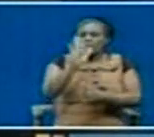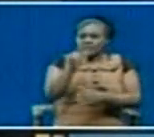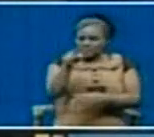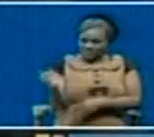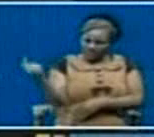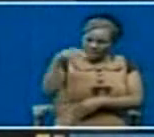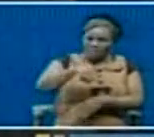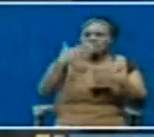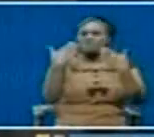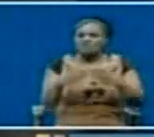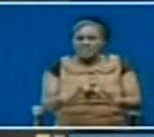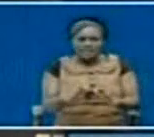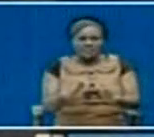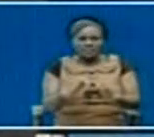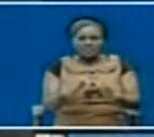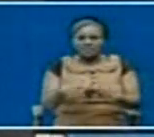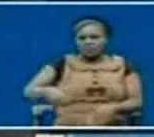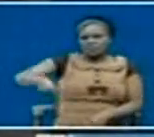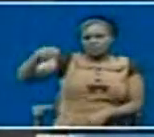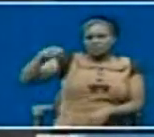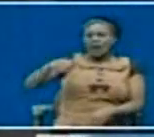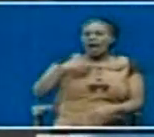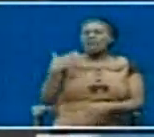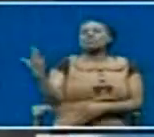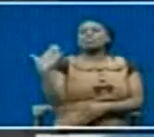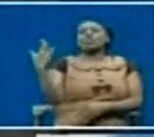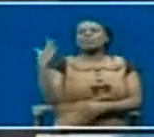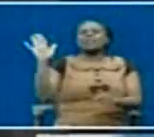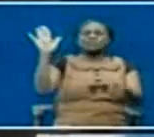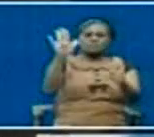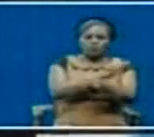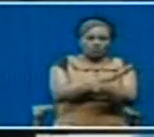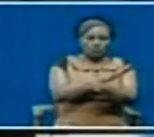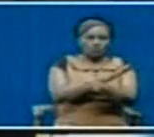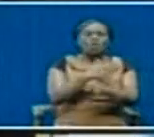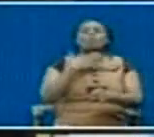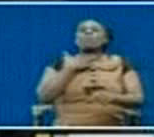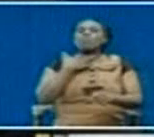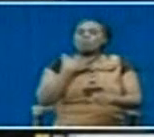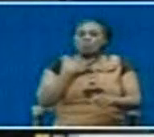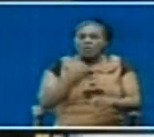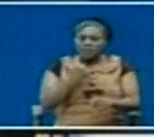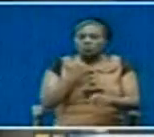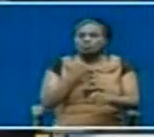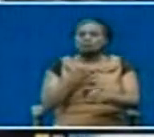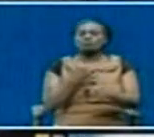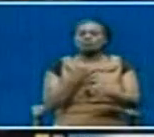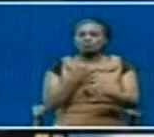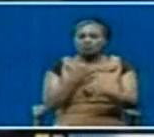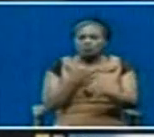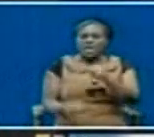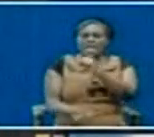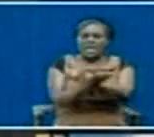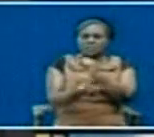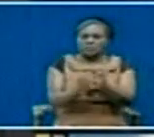up with a briefcase full of documents. He says he wants to take Chris on